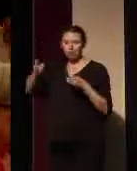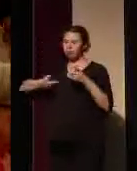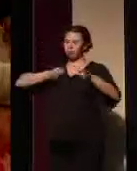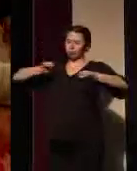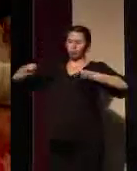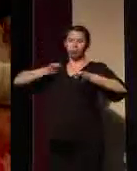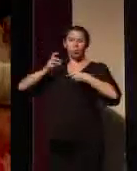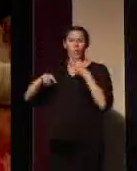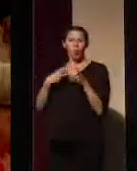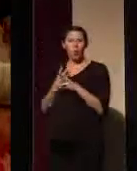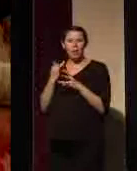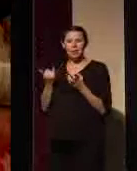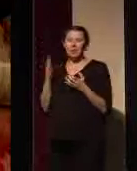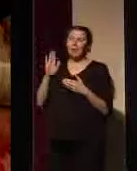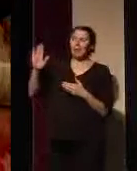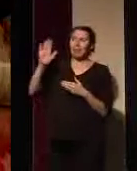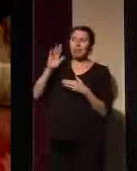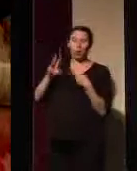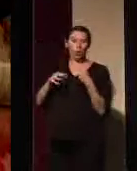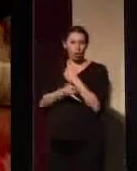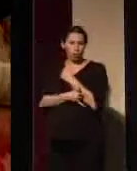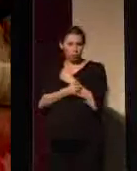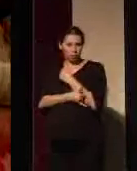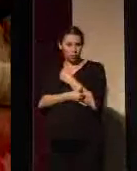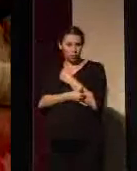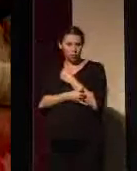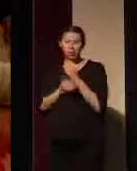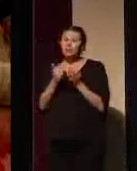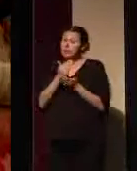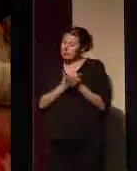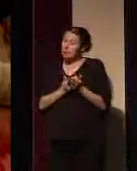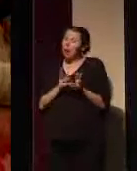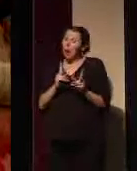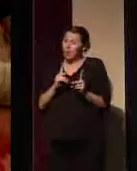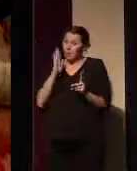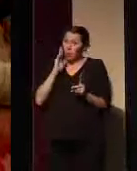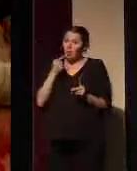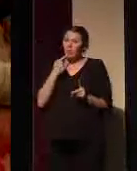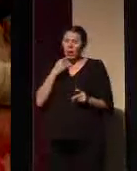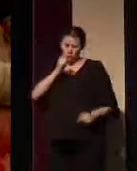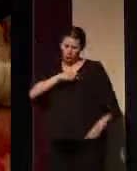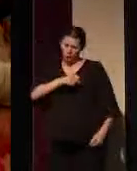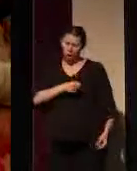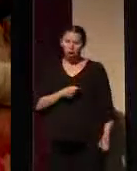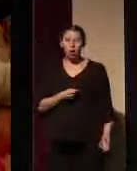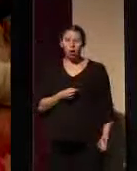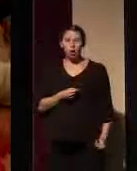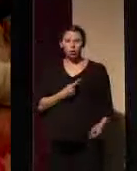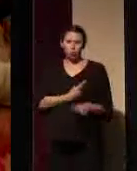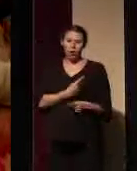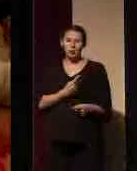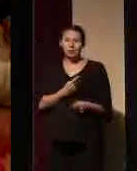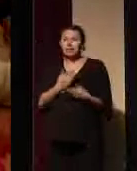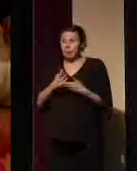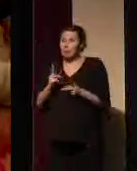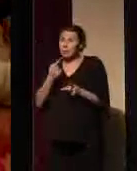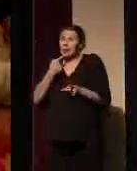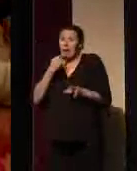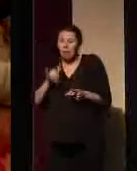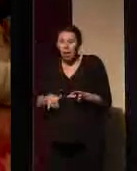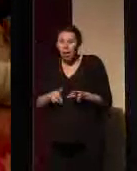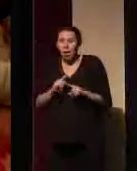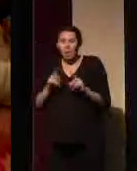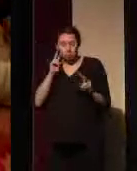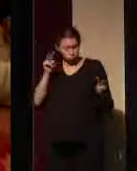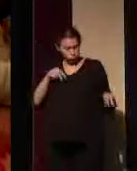is their country in a sense. You have some of them that will tell you that. They're the supreme beings of this country. And when they look down, look who they see.